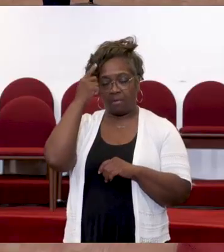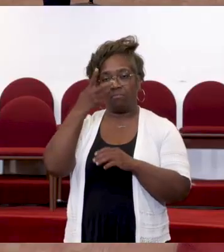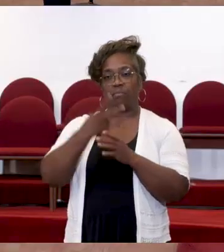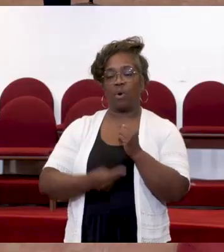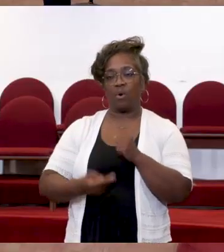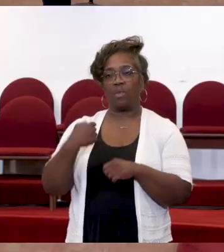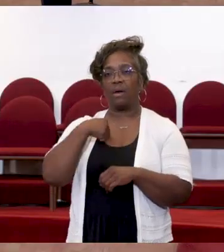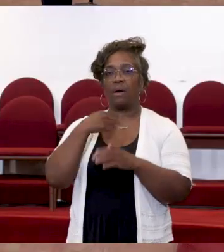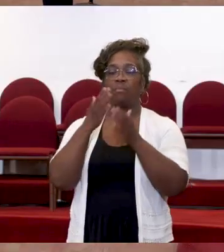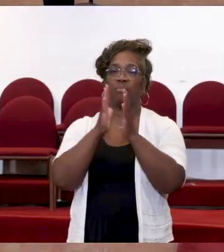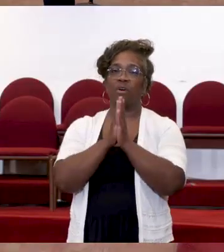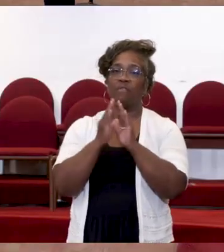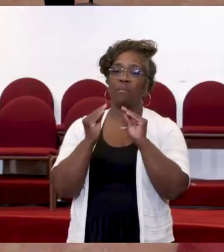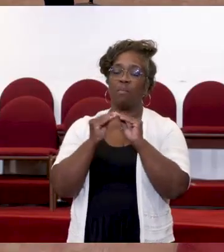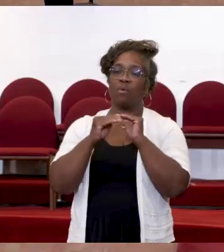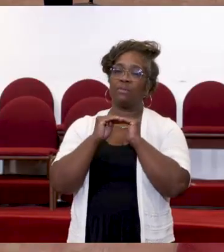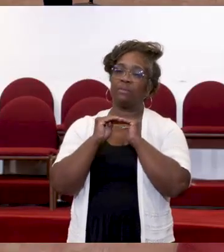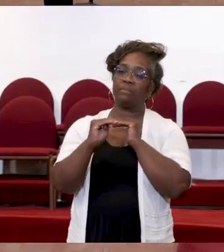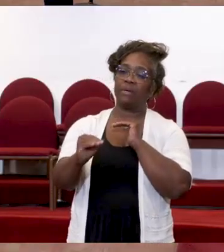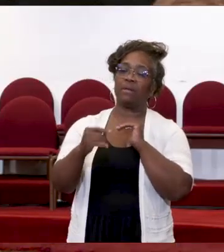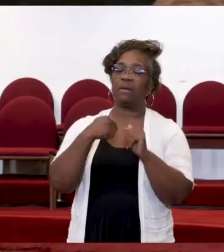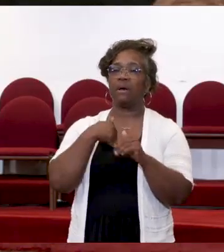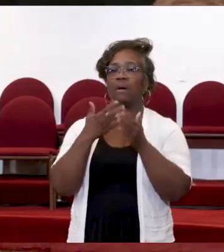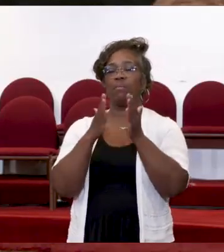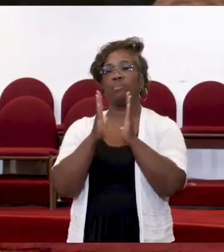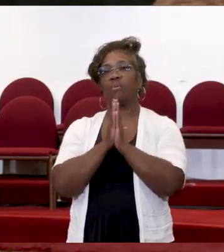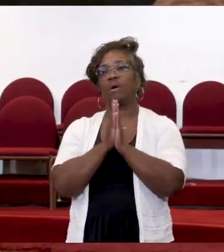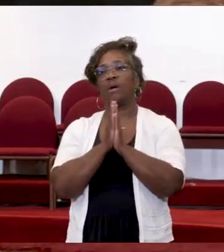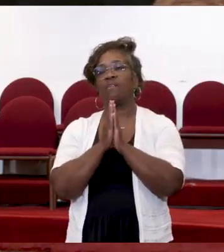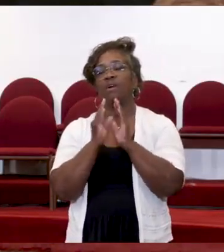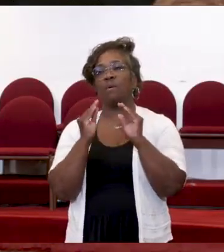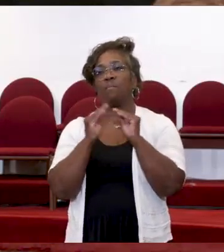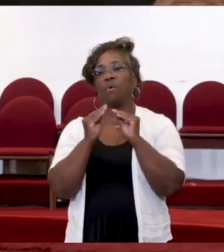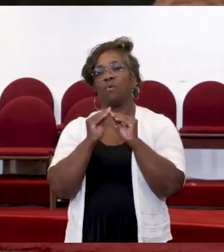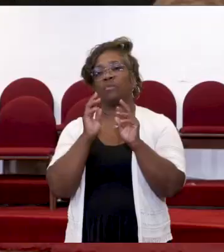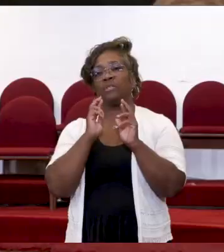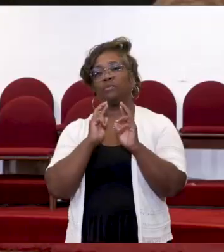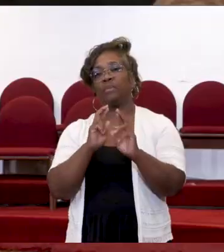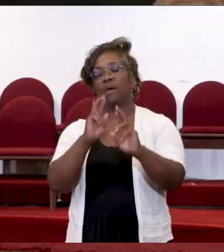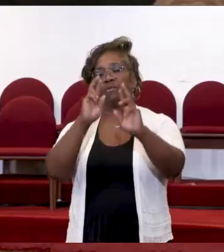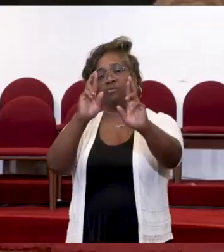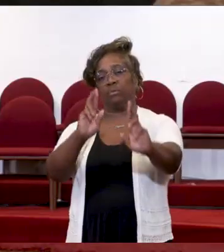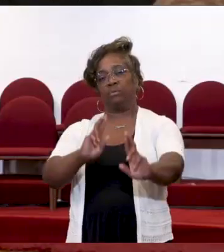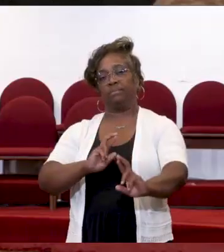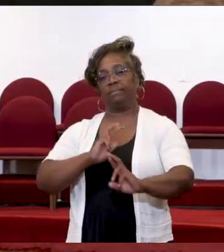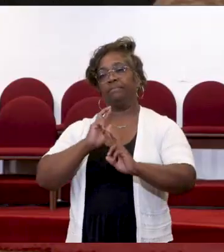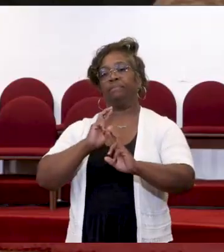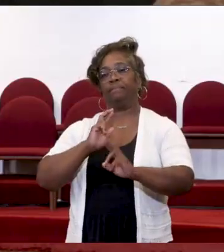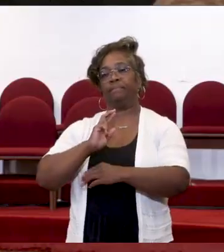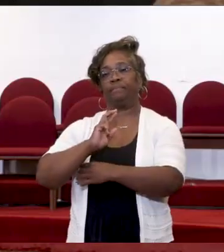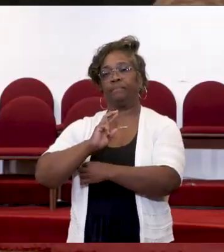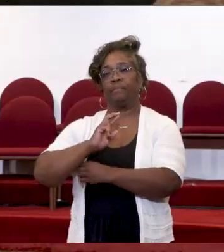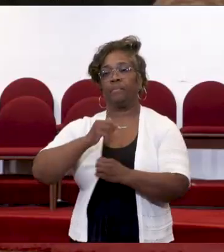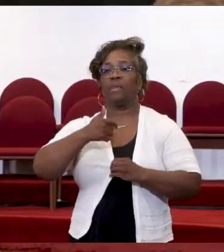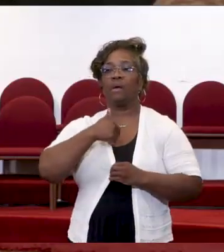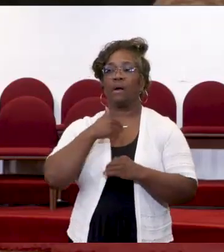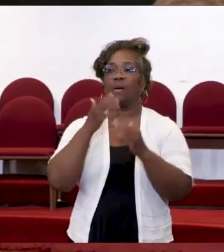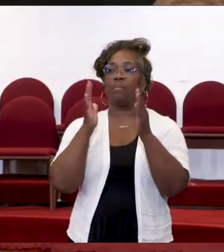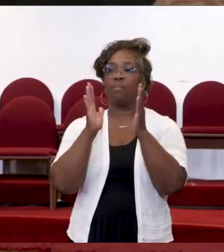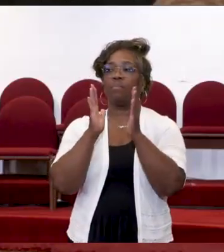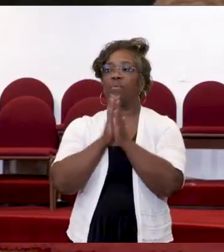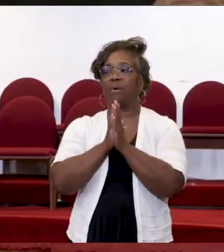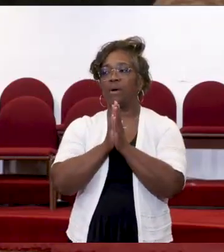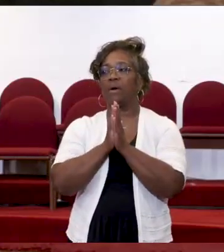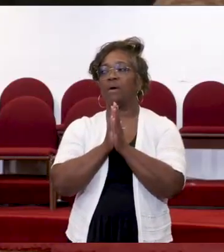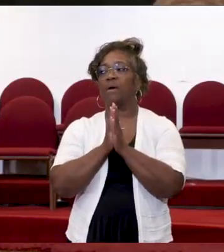greater civility. I pray for greater respect one for another. And I pray that as